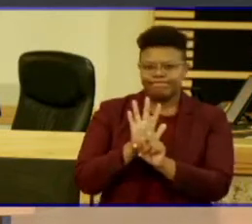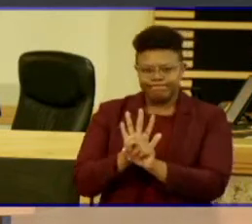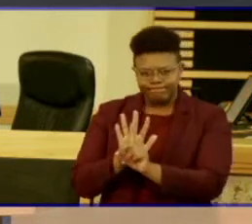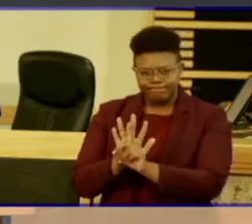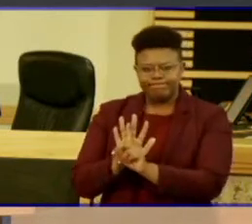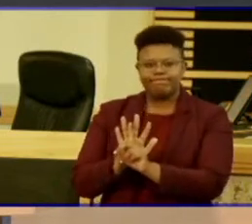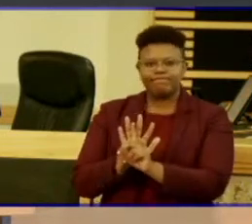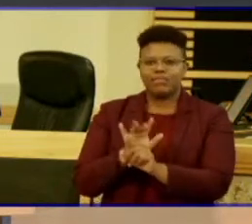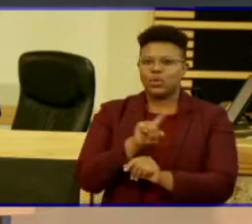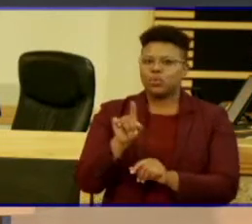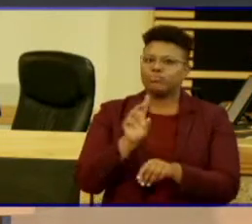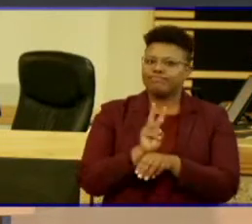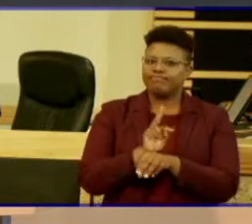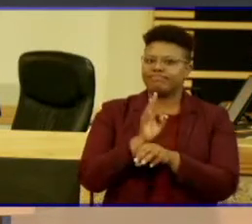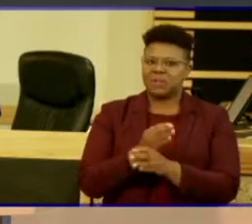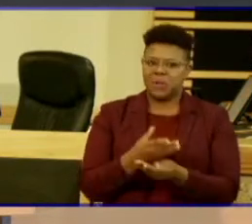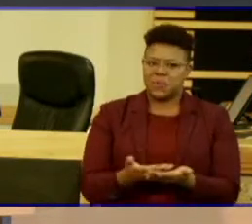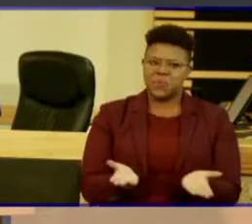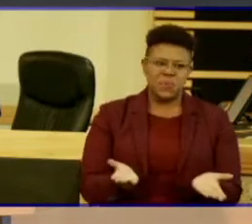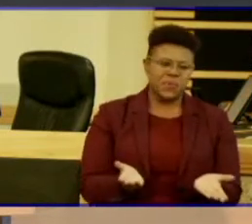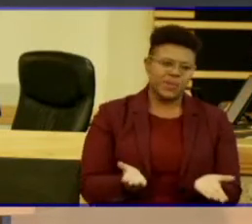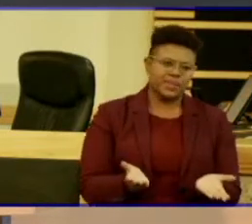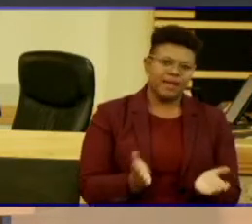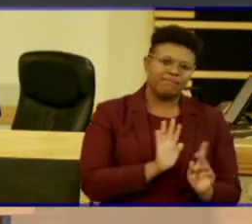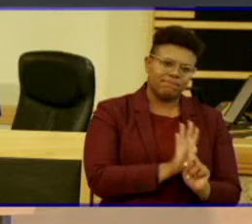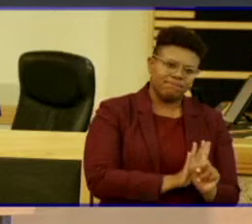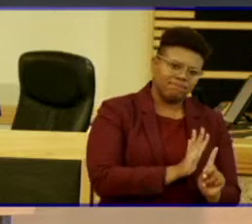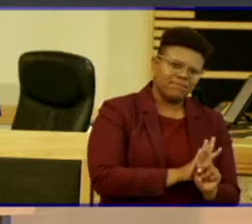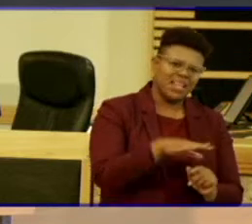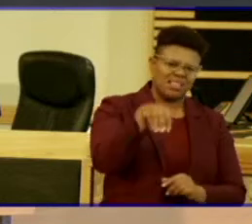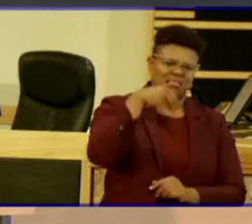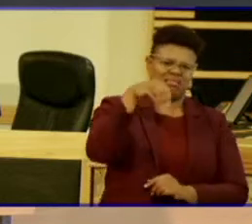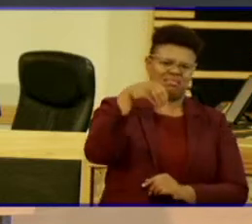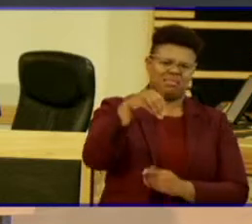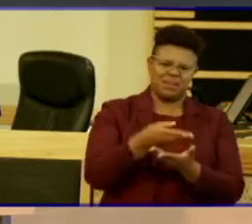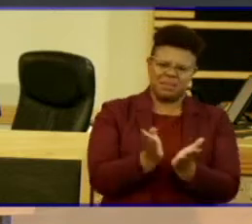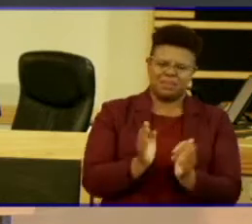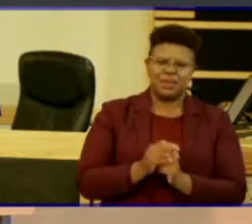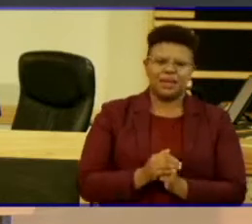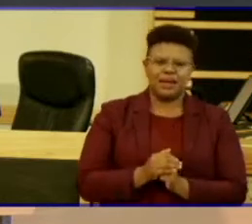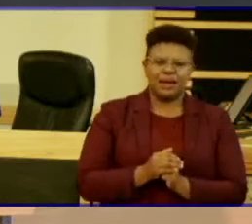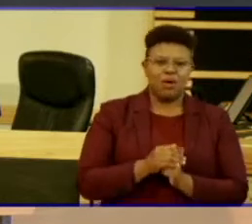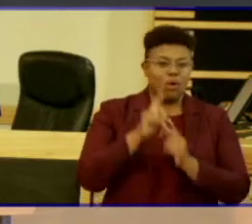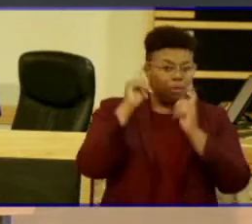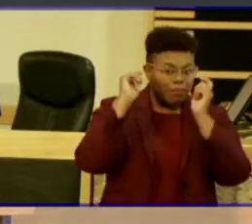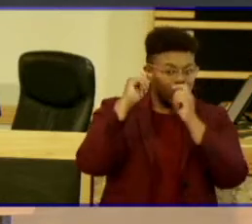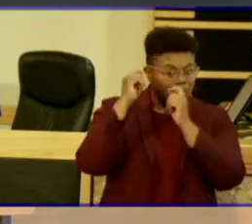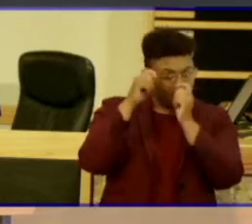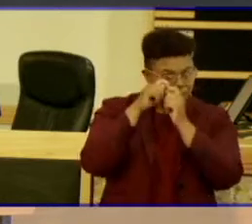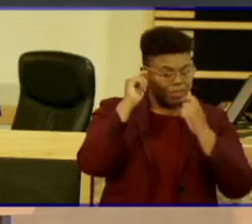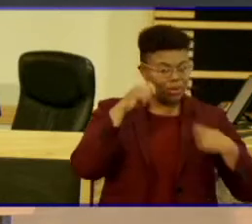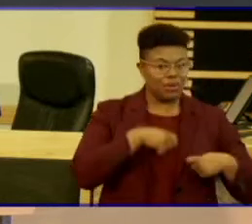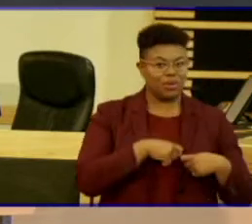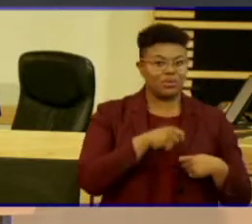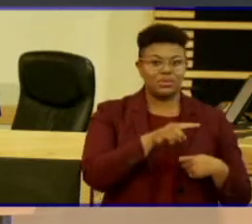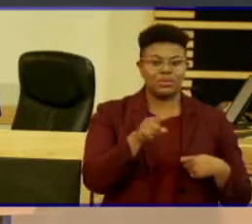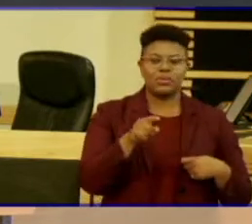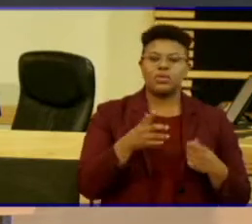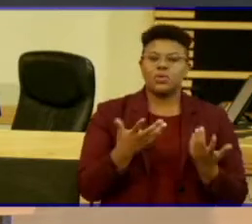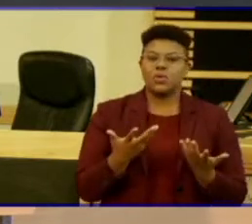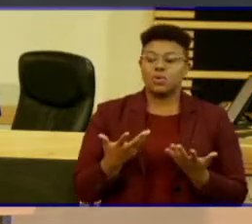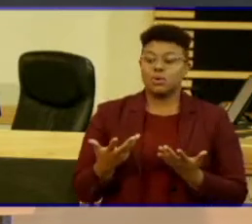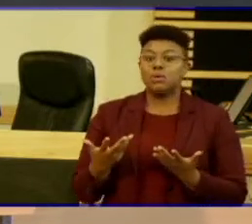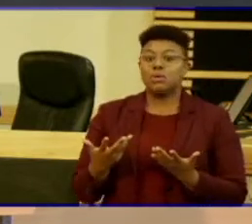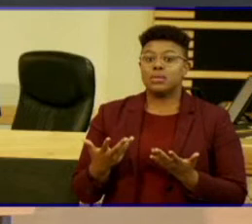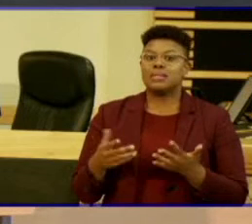ngoko zinkedama. Thuthuzelekani ngoko bafazana. Kufomnye kade mini